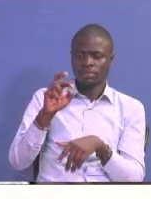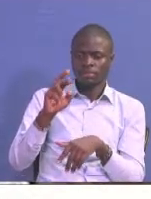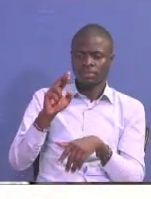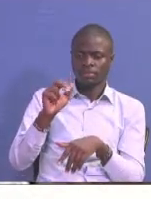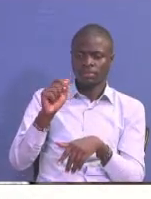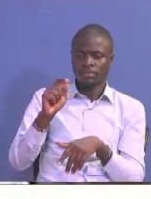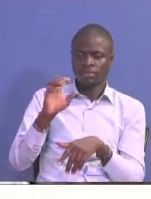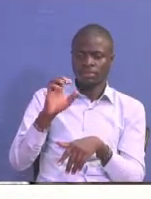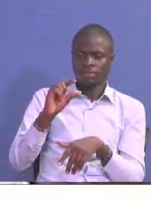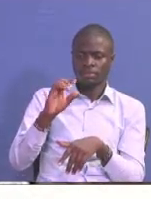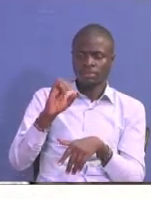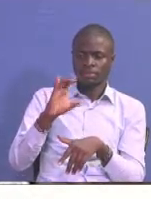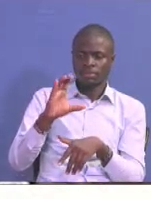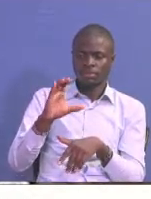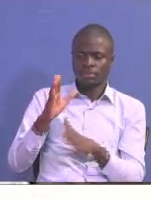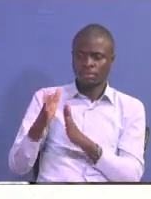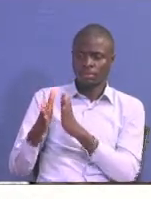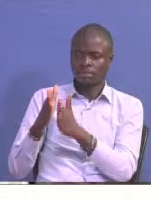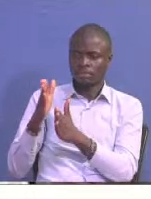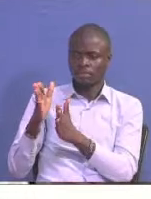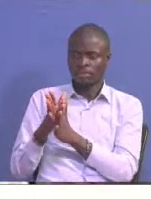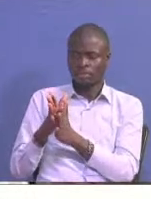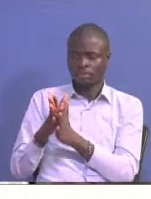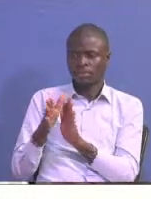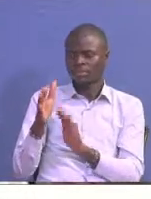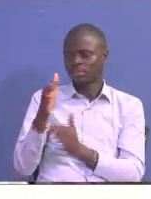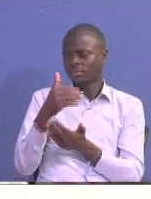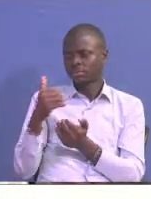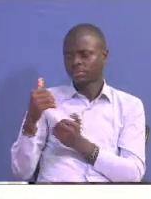strategic management, strategic everything.